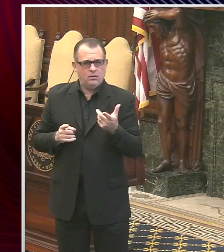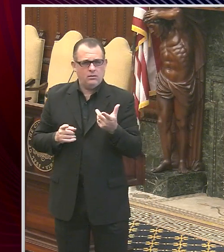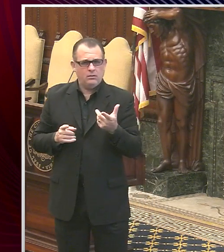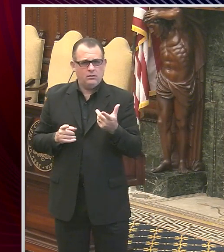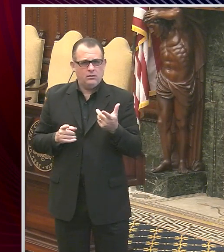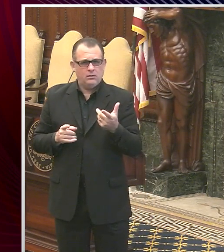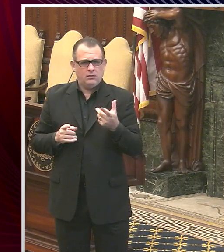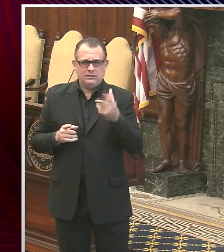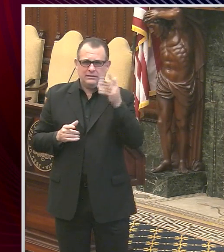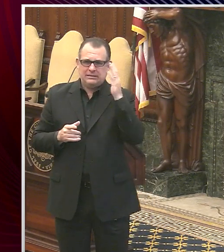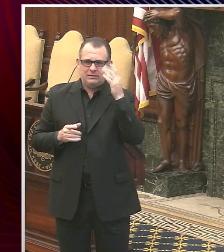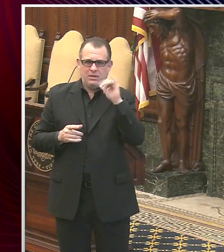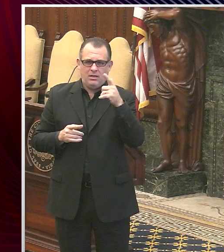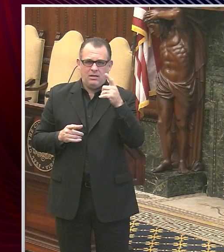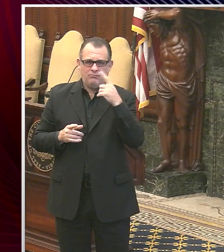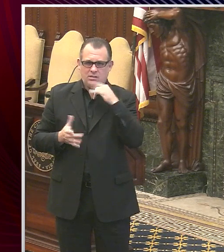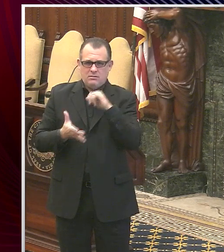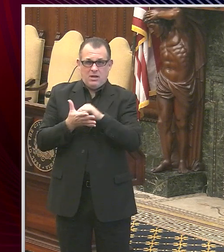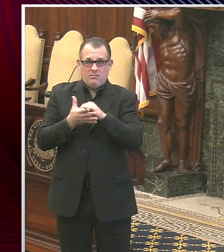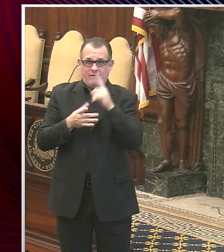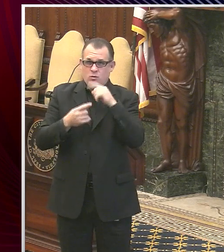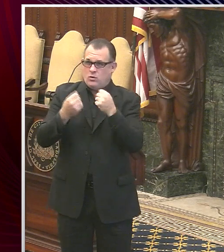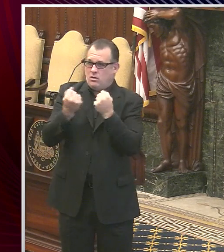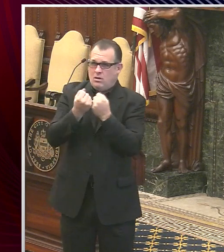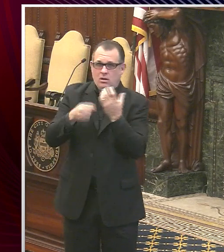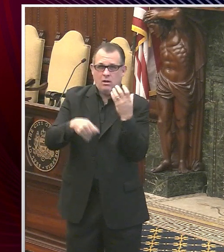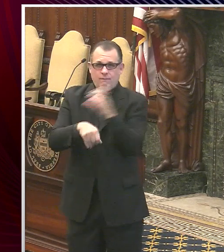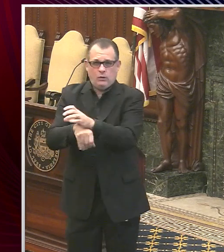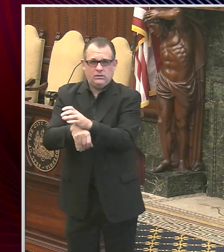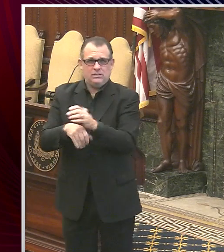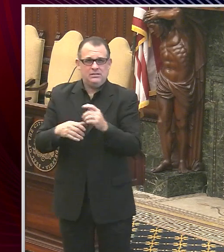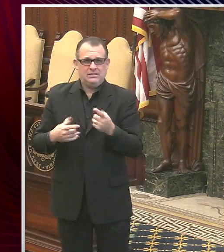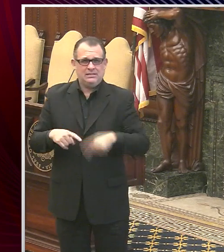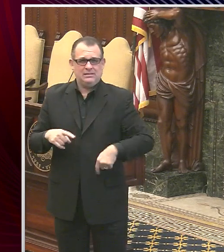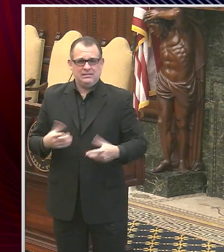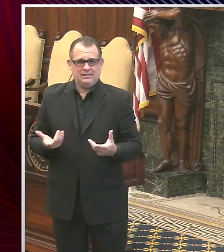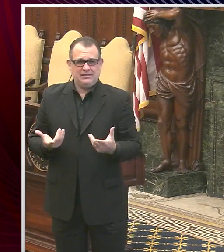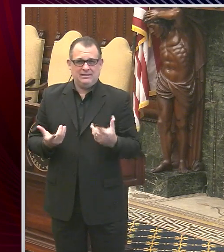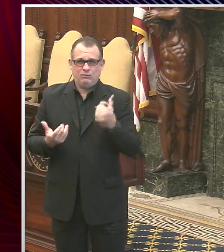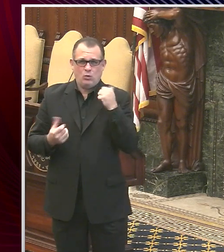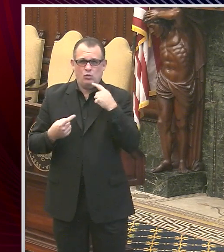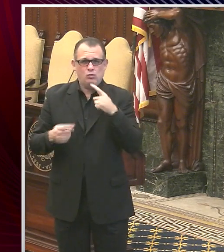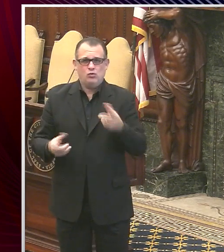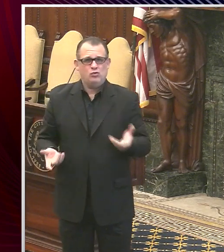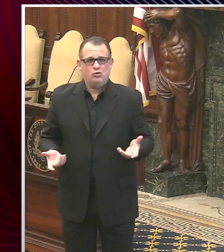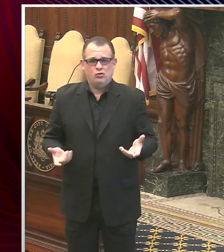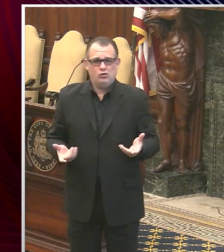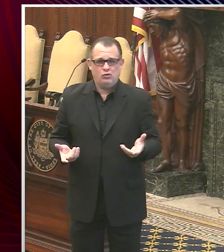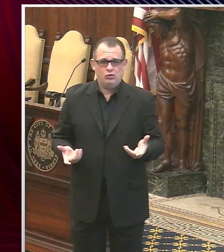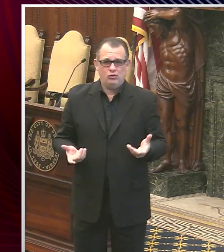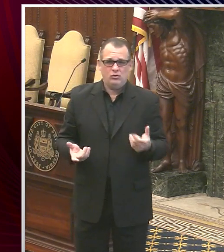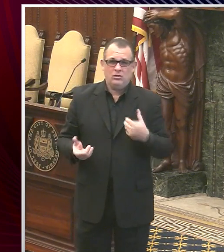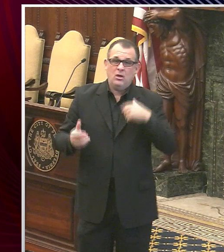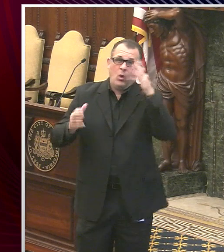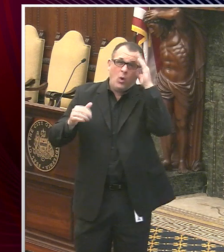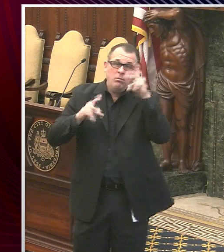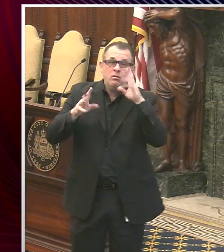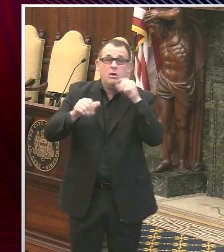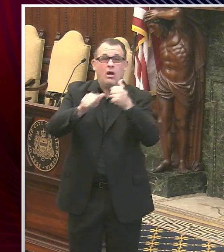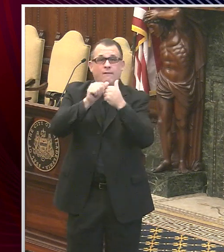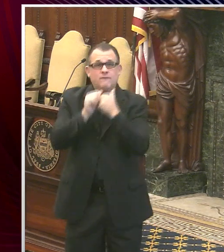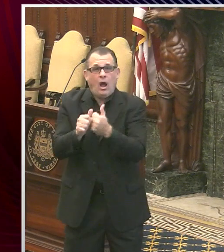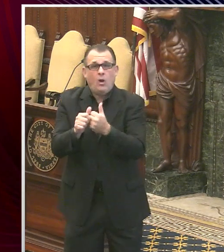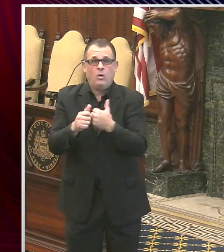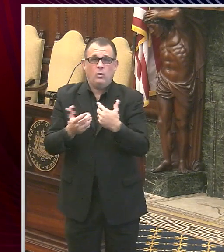impossible. So are you hopeful people will follow that and it will work? Yes, I'm hopeful that people will follow that. And we know it won't